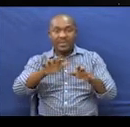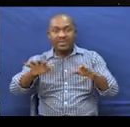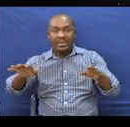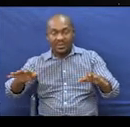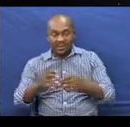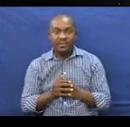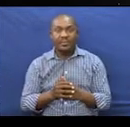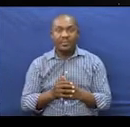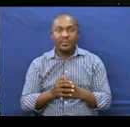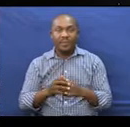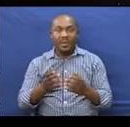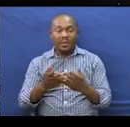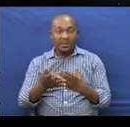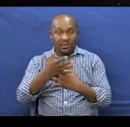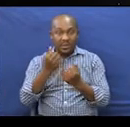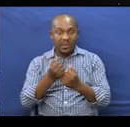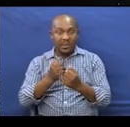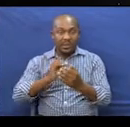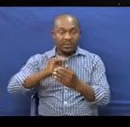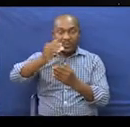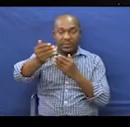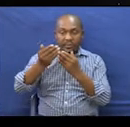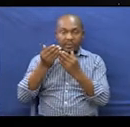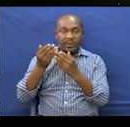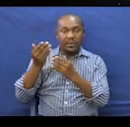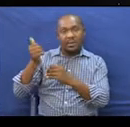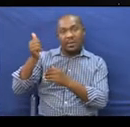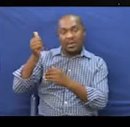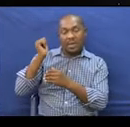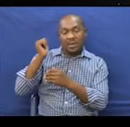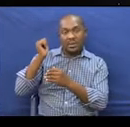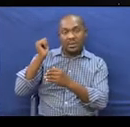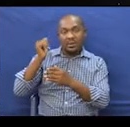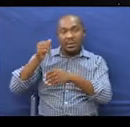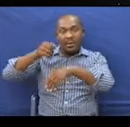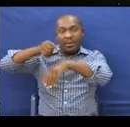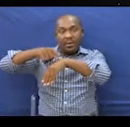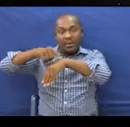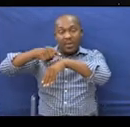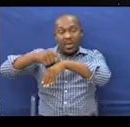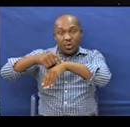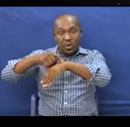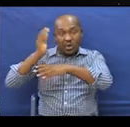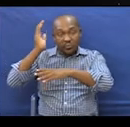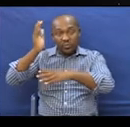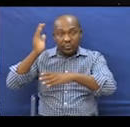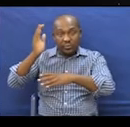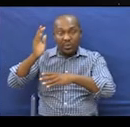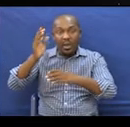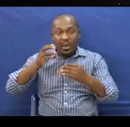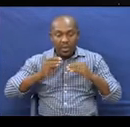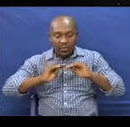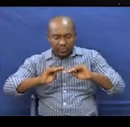have a revision on what we discussed on the last period. On the last period, we discussed